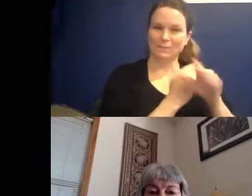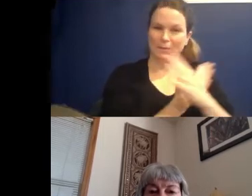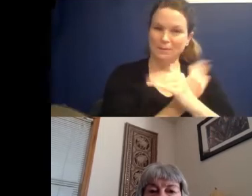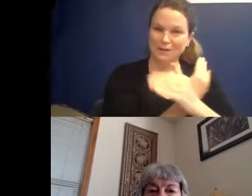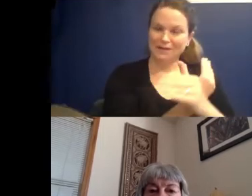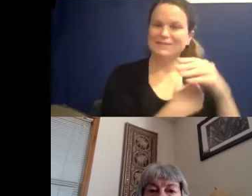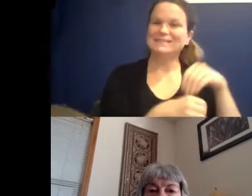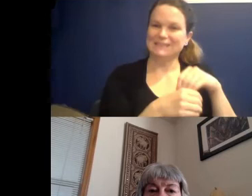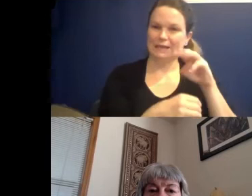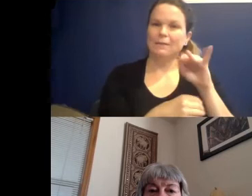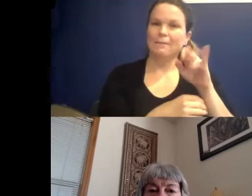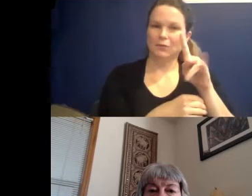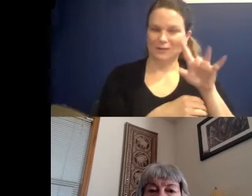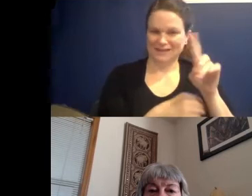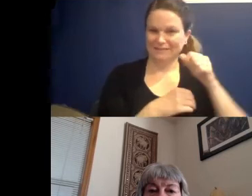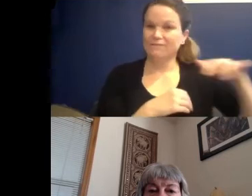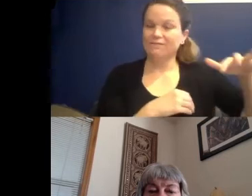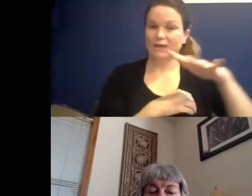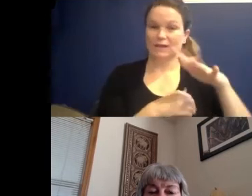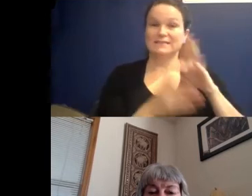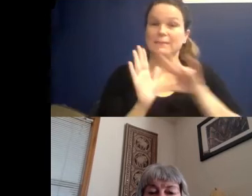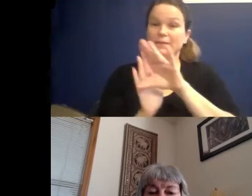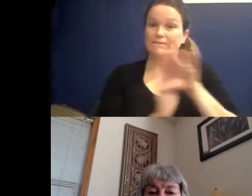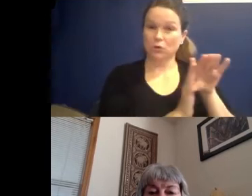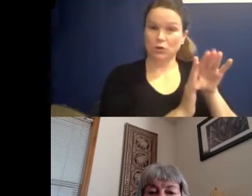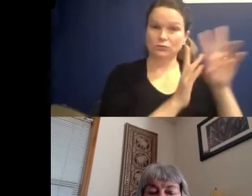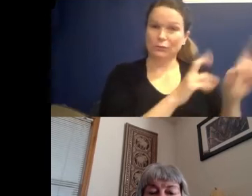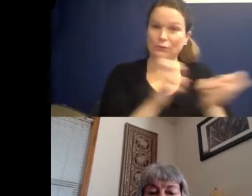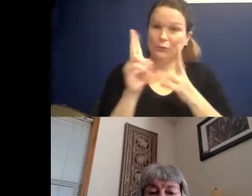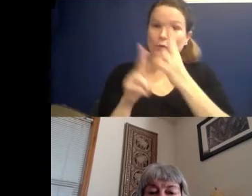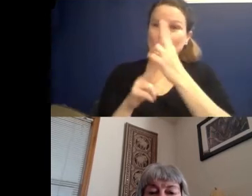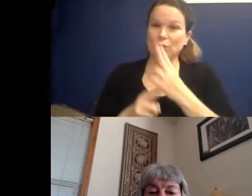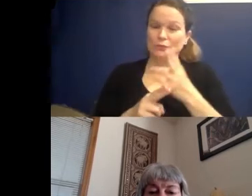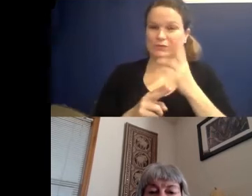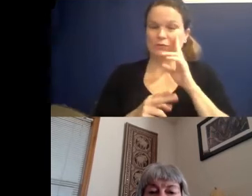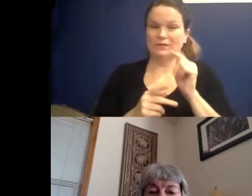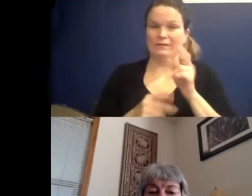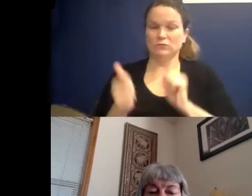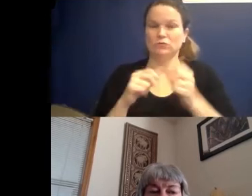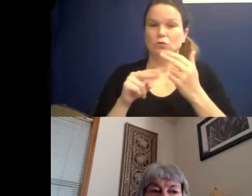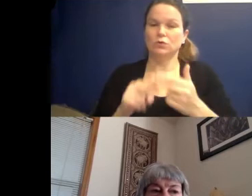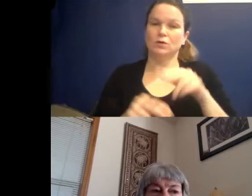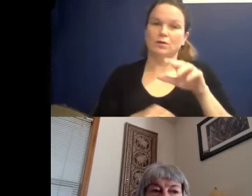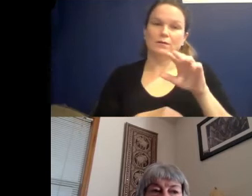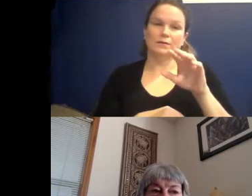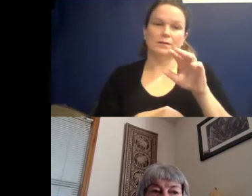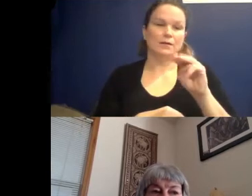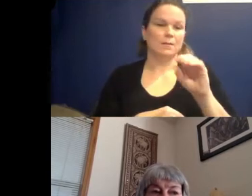field. Some of that footage was used in the episode they made called Monarchs in